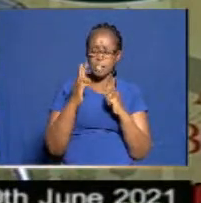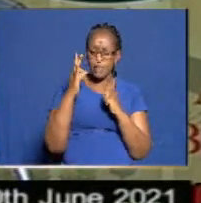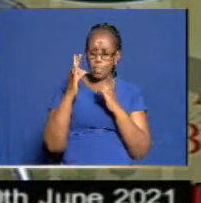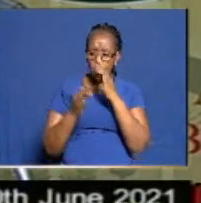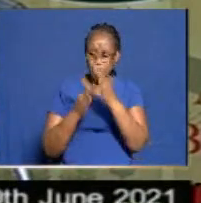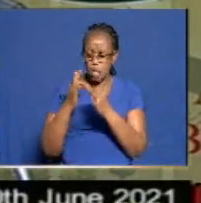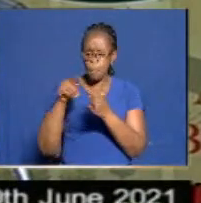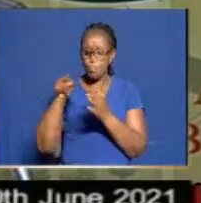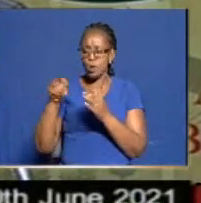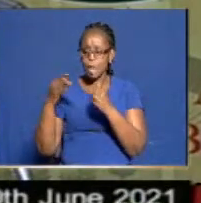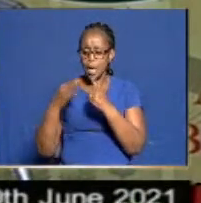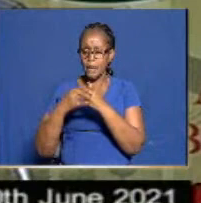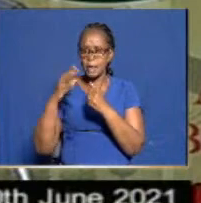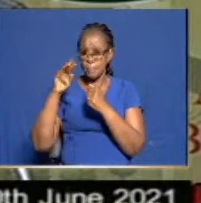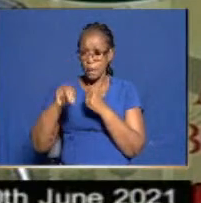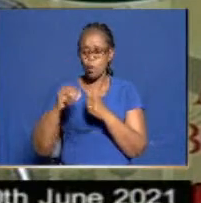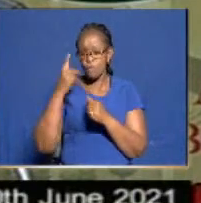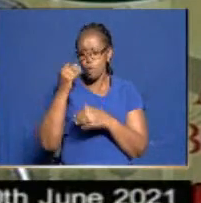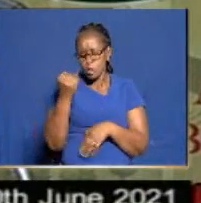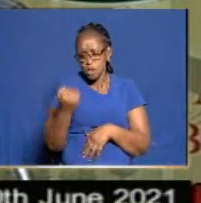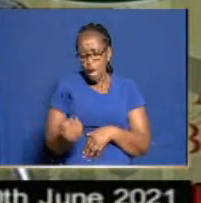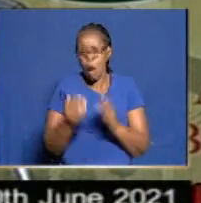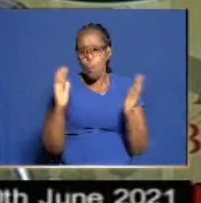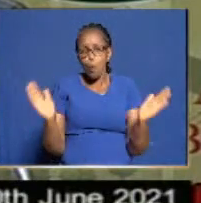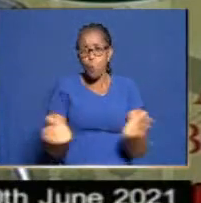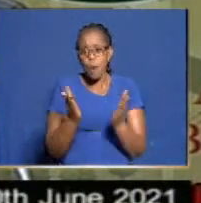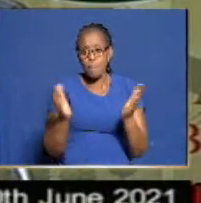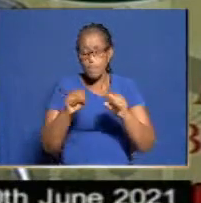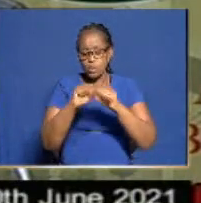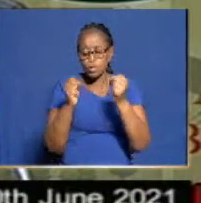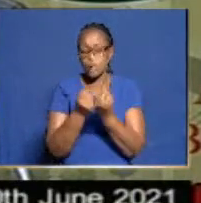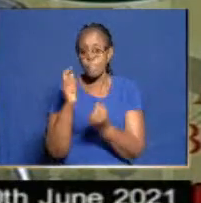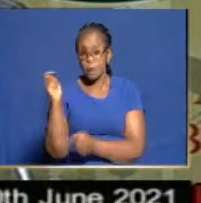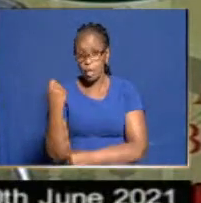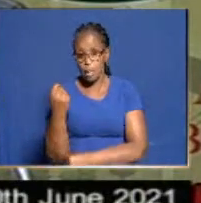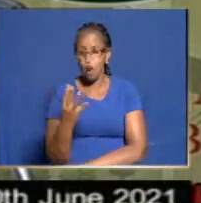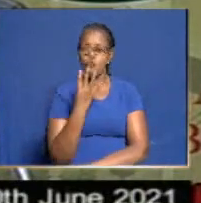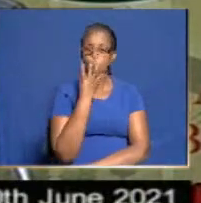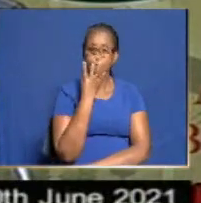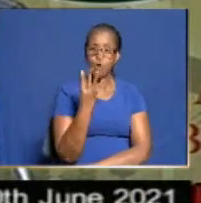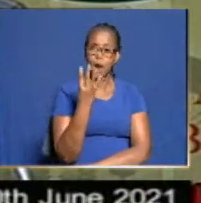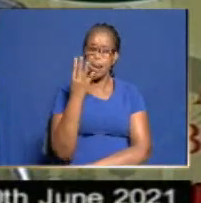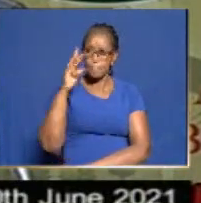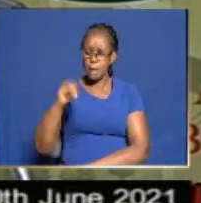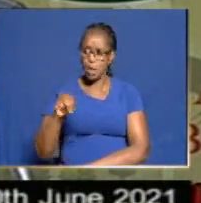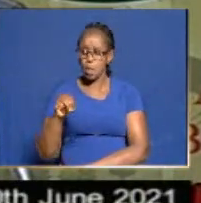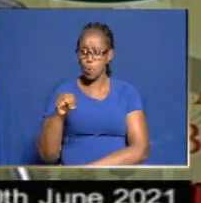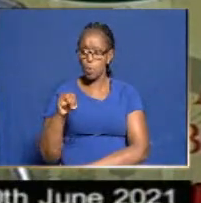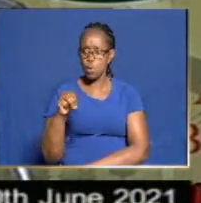₦933.8 million will go to the Child Welfare Society of Kenya. ₦400 million for the presidential.